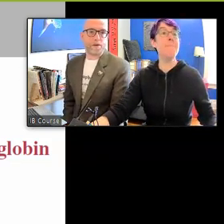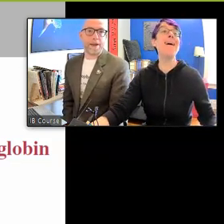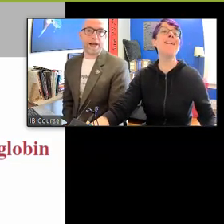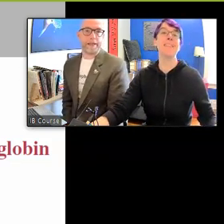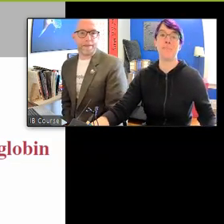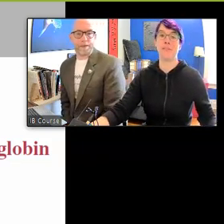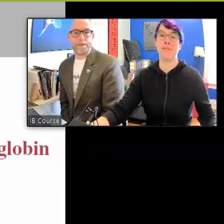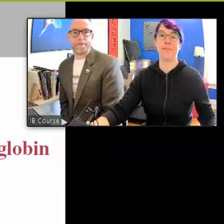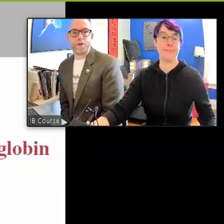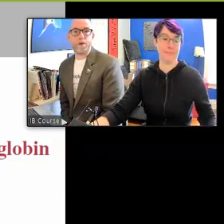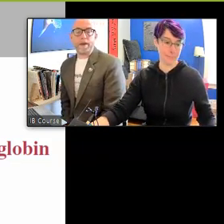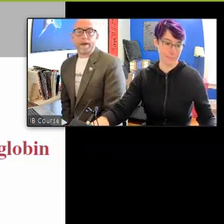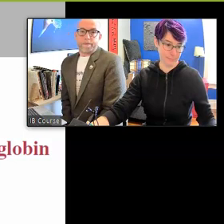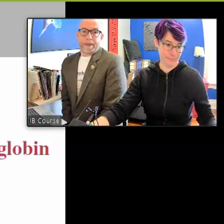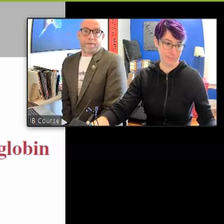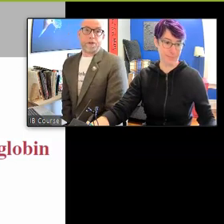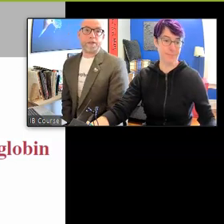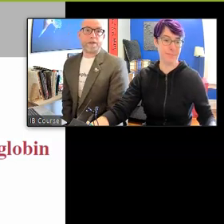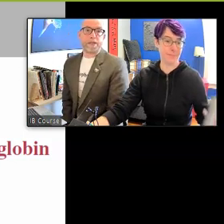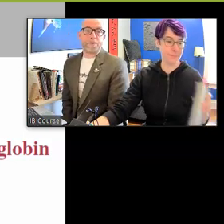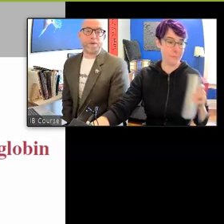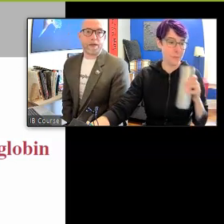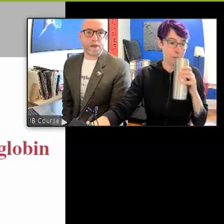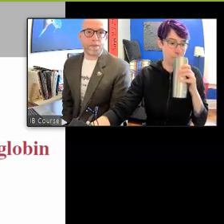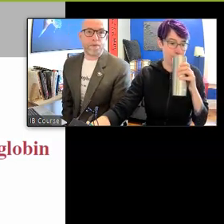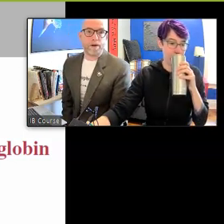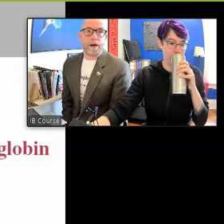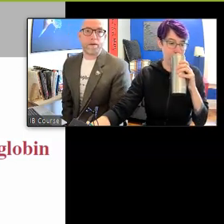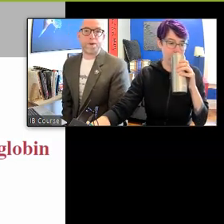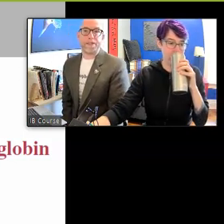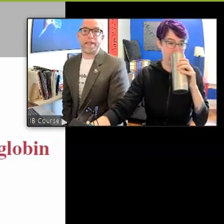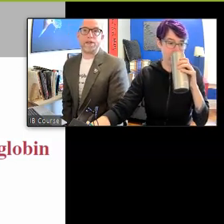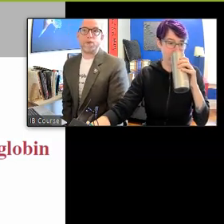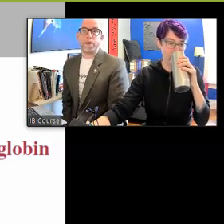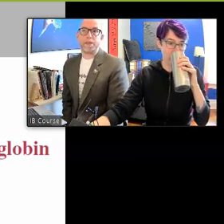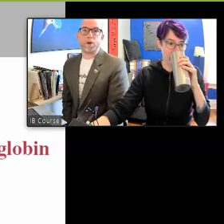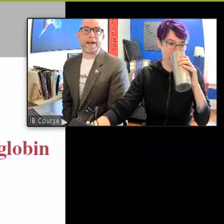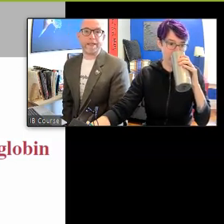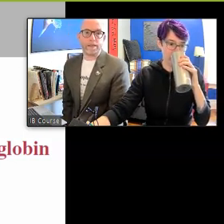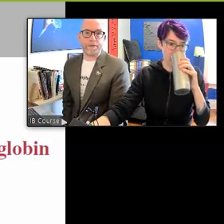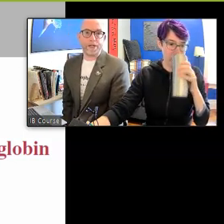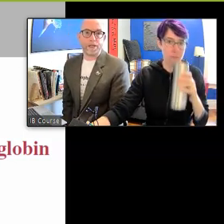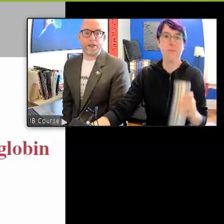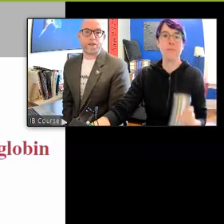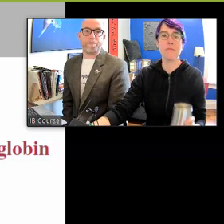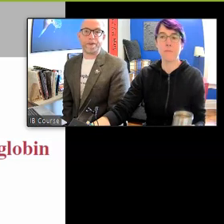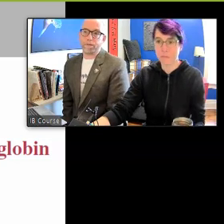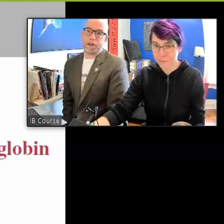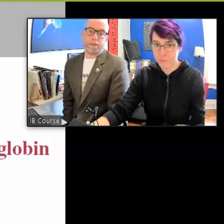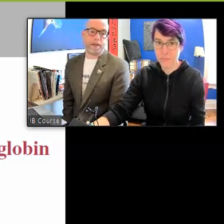maladaptation. Maladaptive. So evolution, sometimes we've talked about it before, not proceeding towards the greatest efficiency,